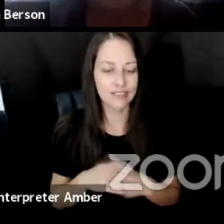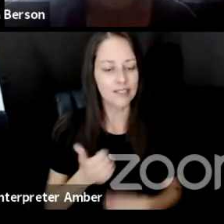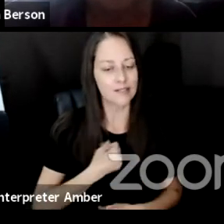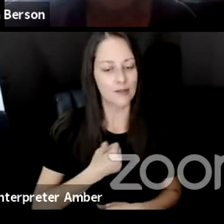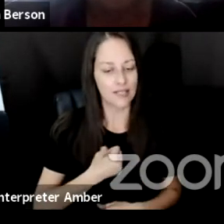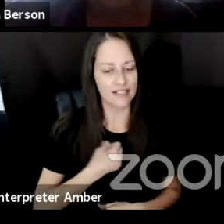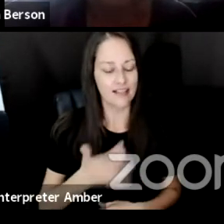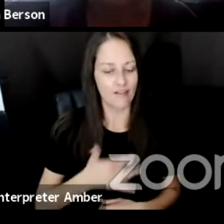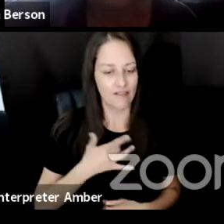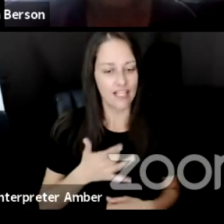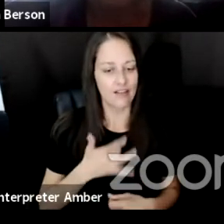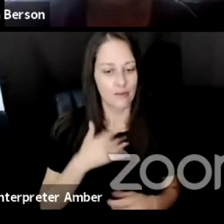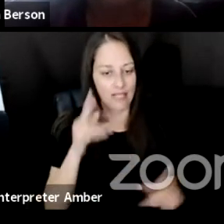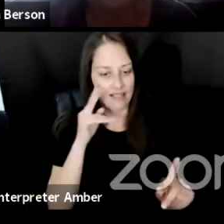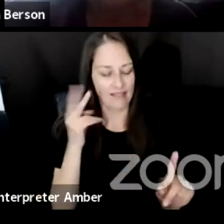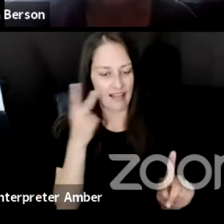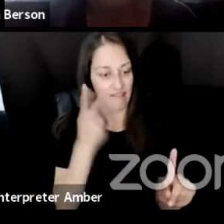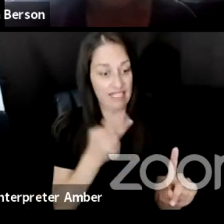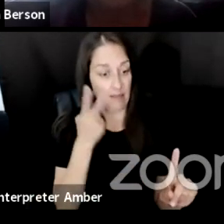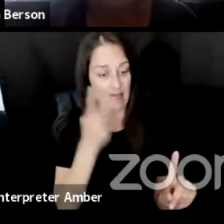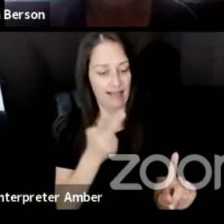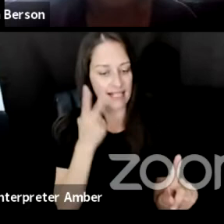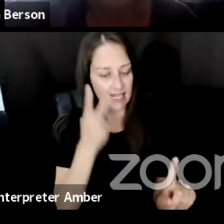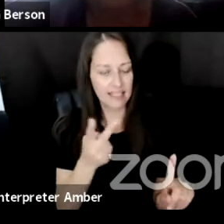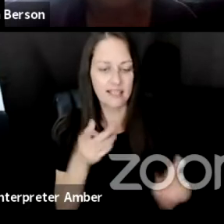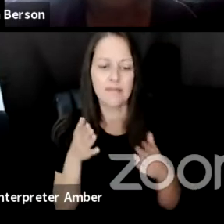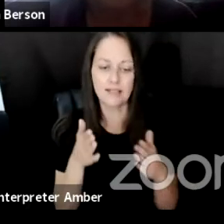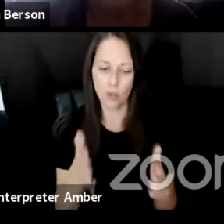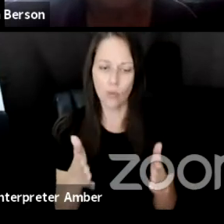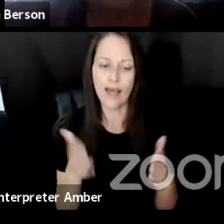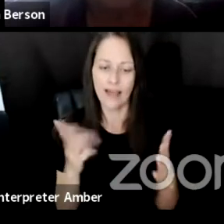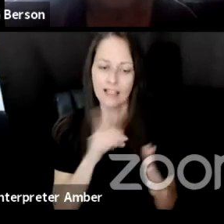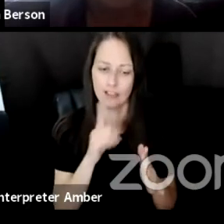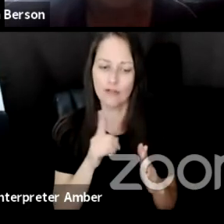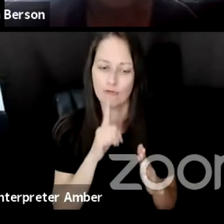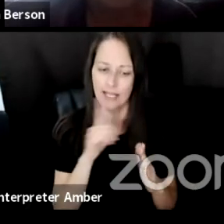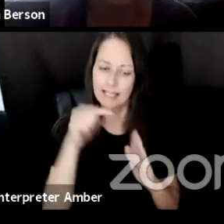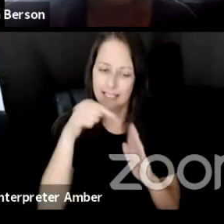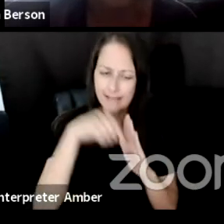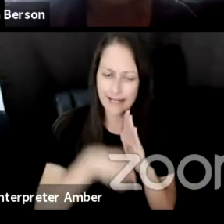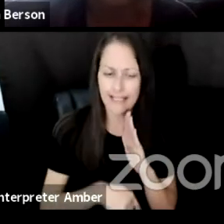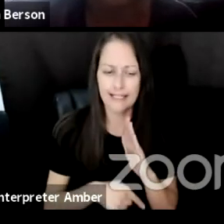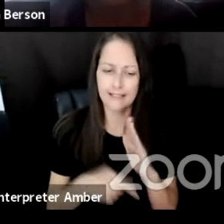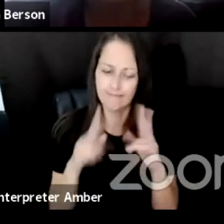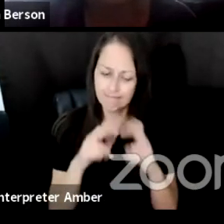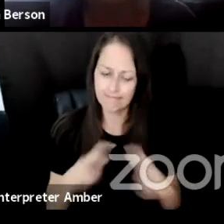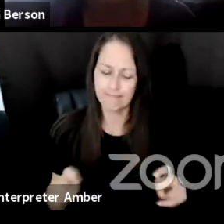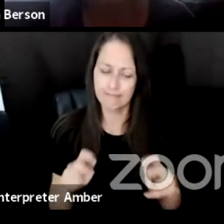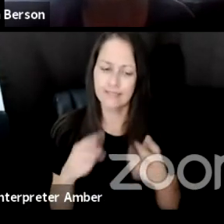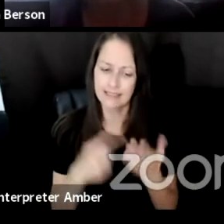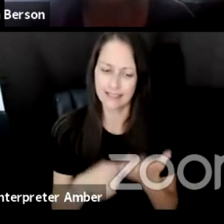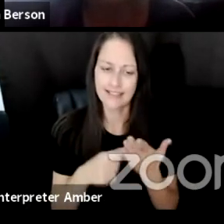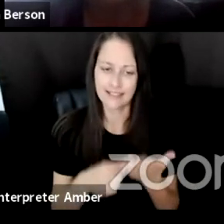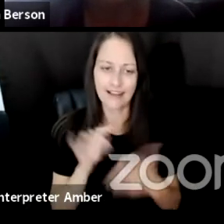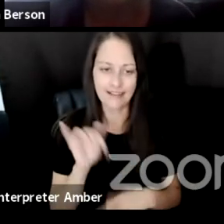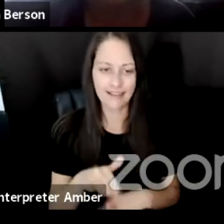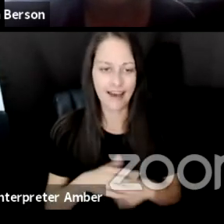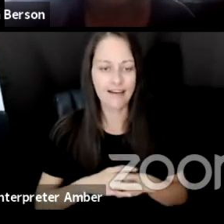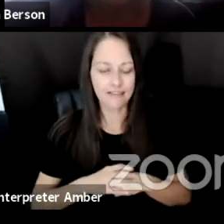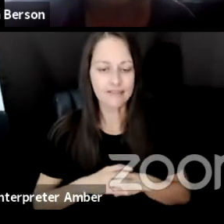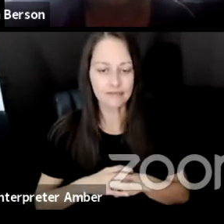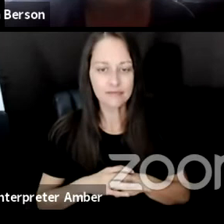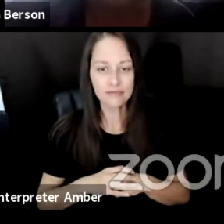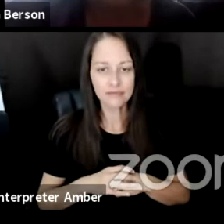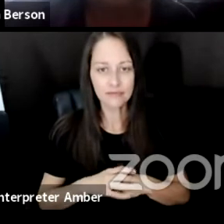to work around that and to say, okay, well, let's really get into it. Let's really talk about it. But yeah, I would